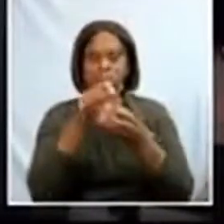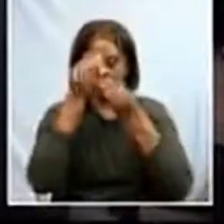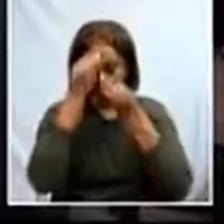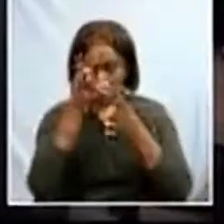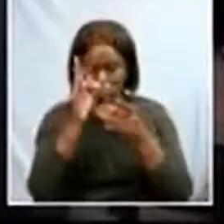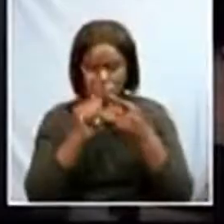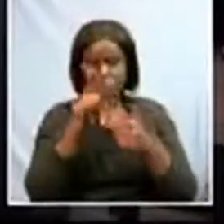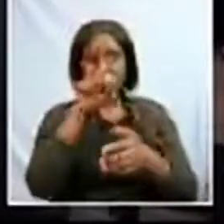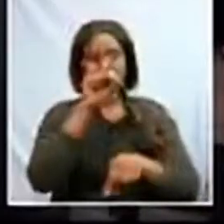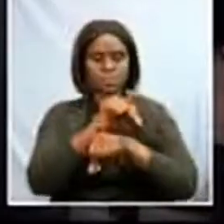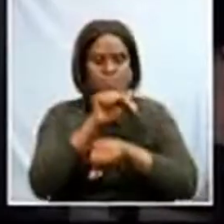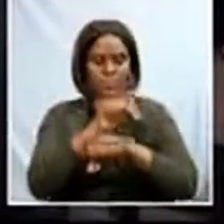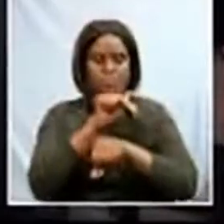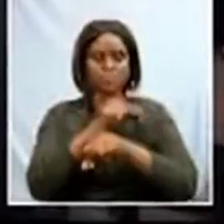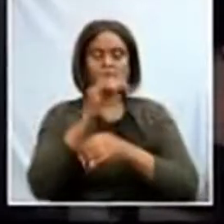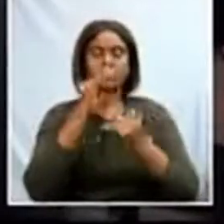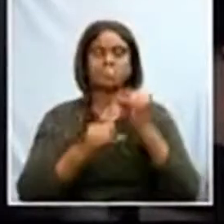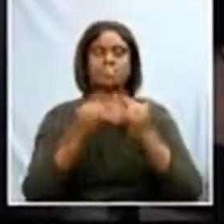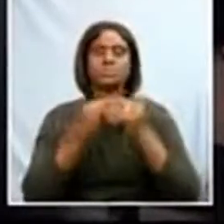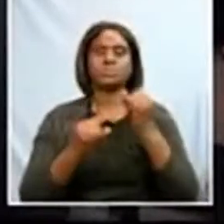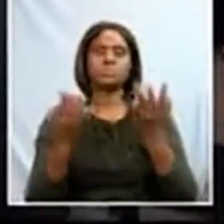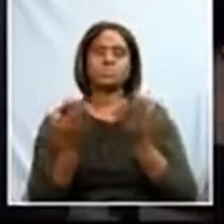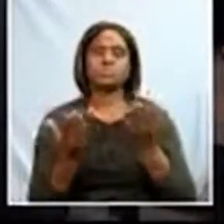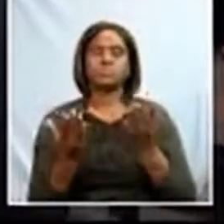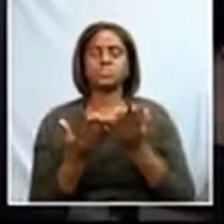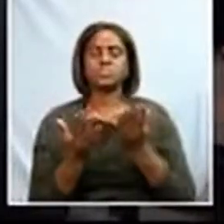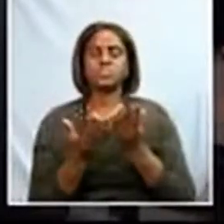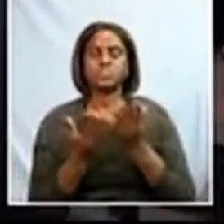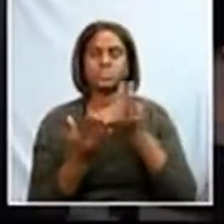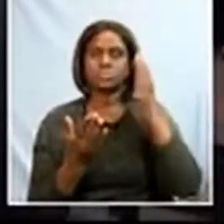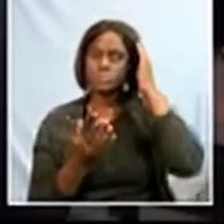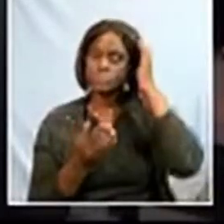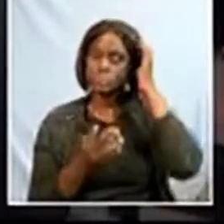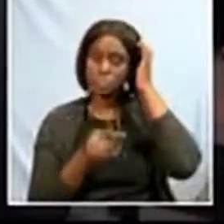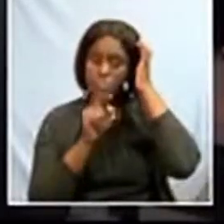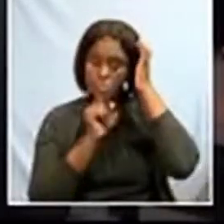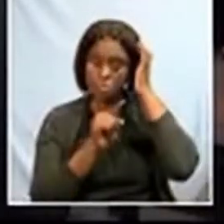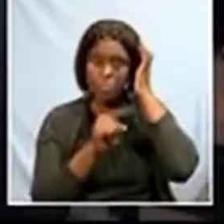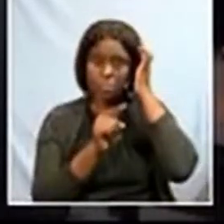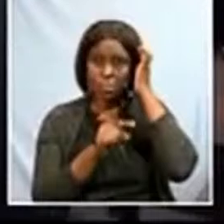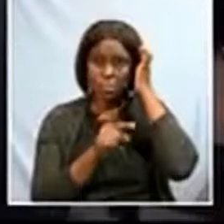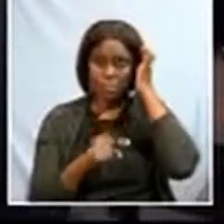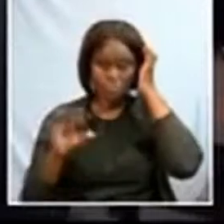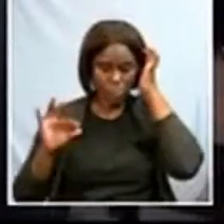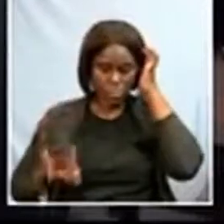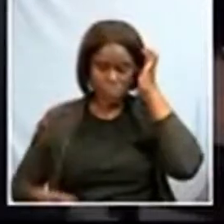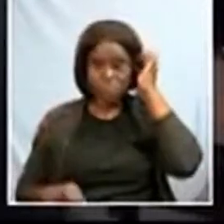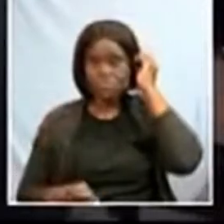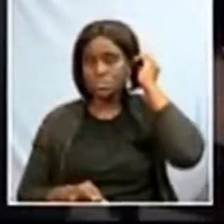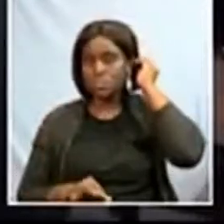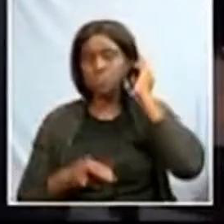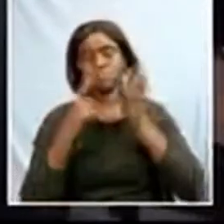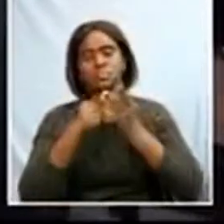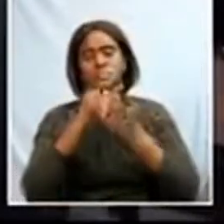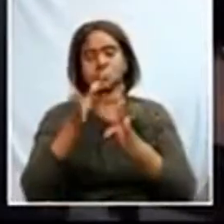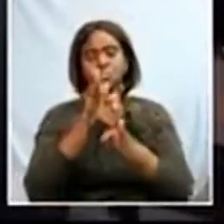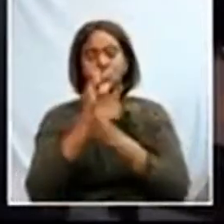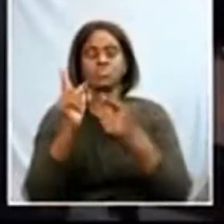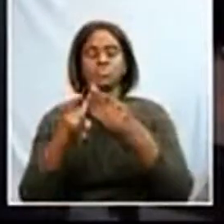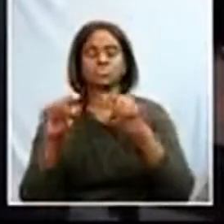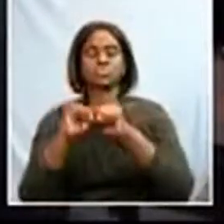to project completion on the benefits that are supposed to go to